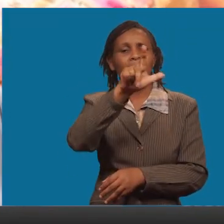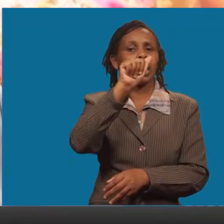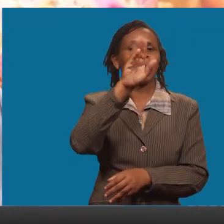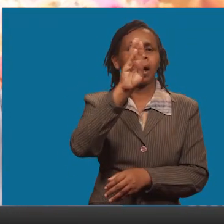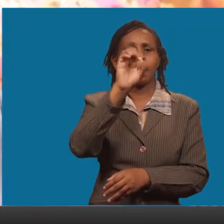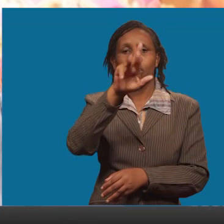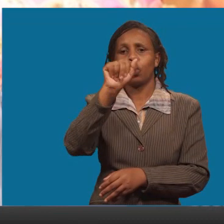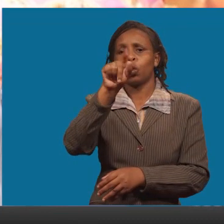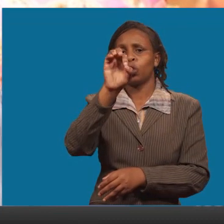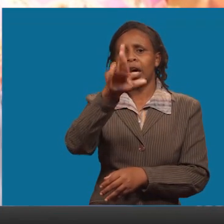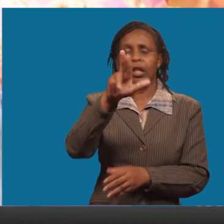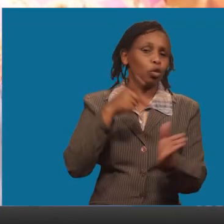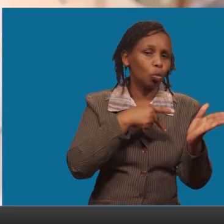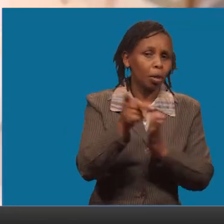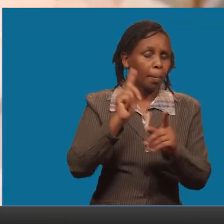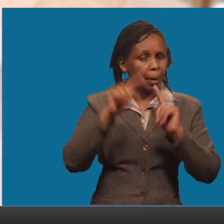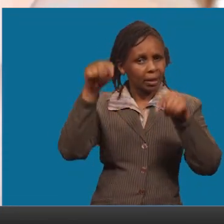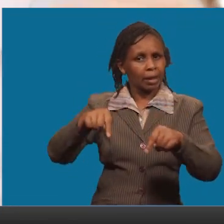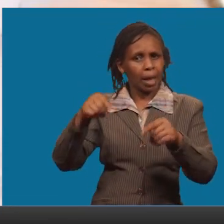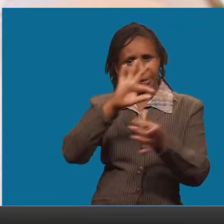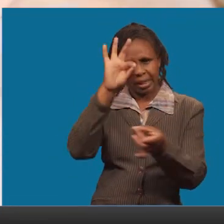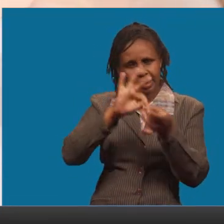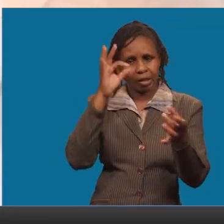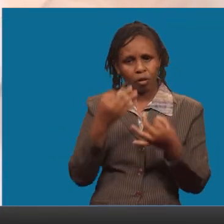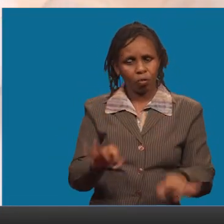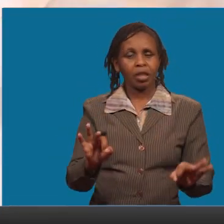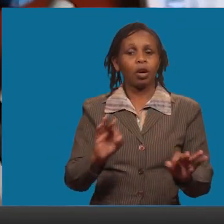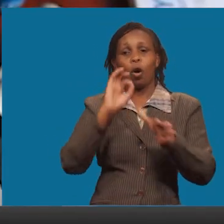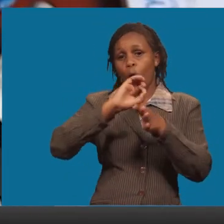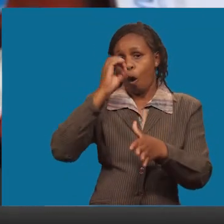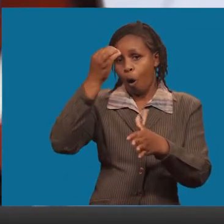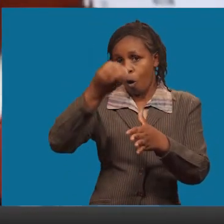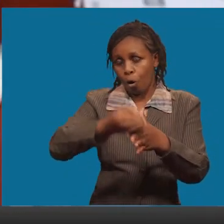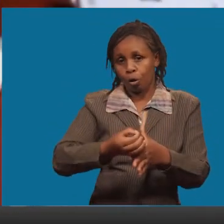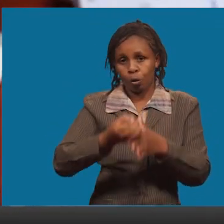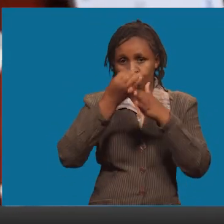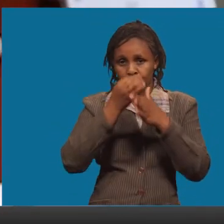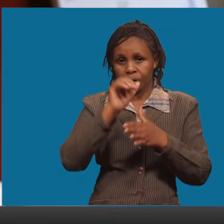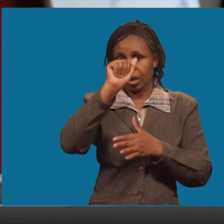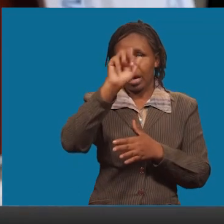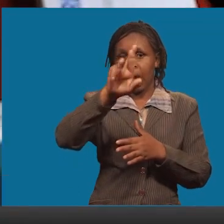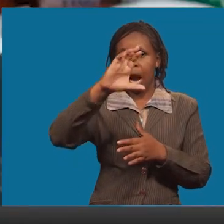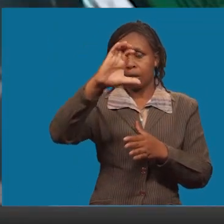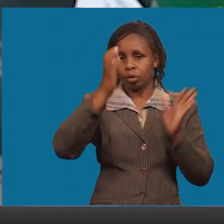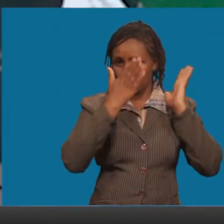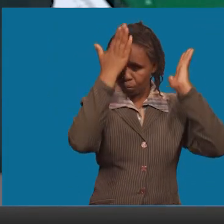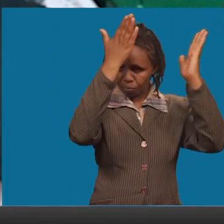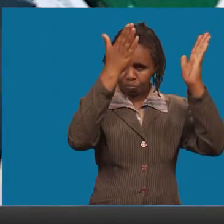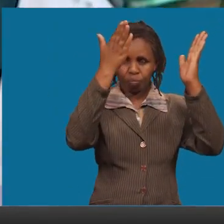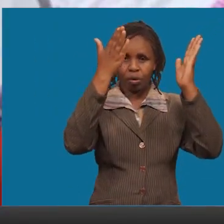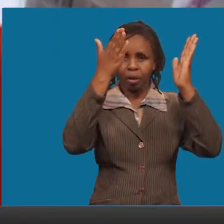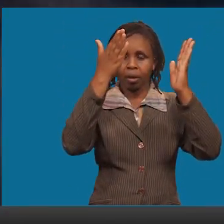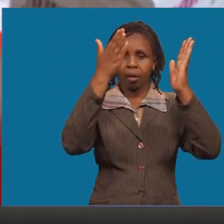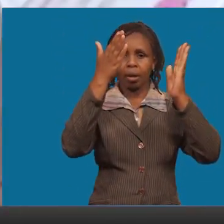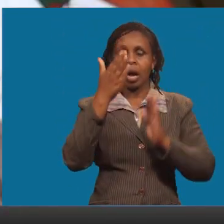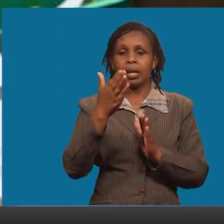charge, lakini leo hapa tunapimwa bure. Aidha, kwa mjibu wa Askofu Florence Musila wa kanisa la ACK,